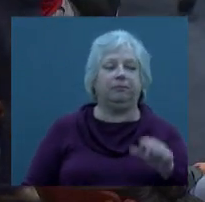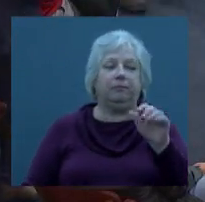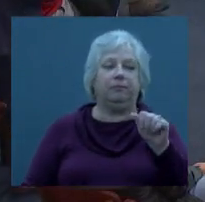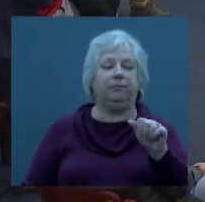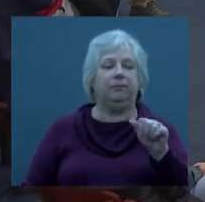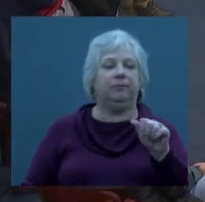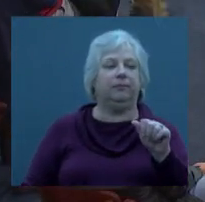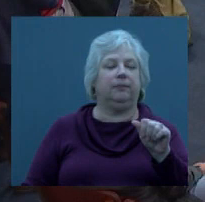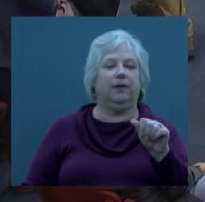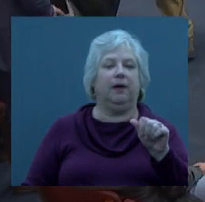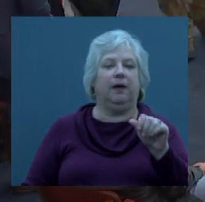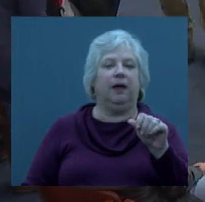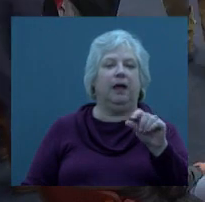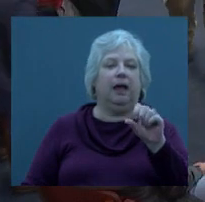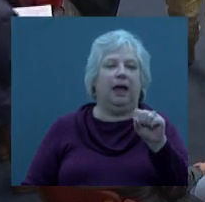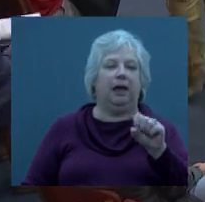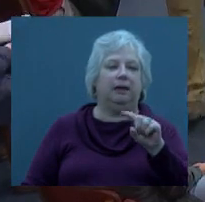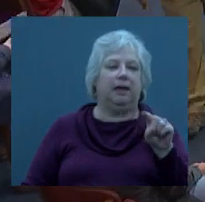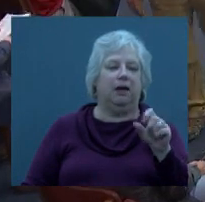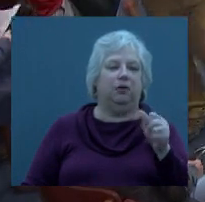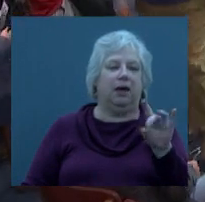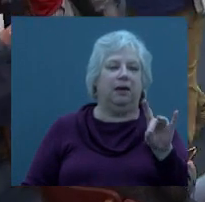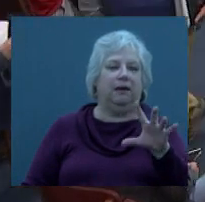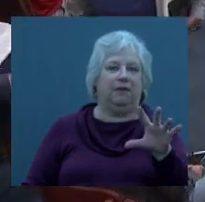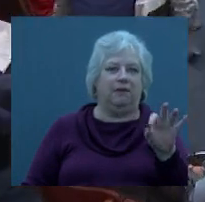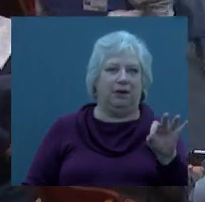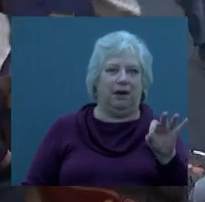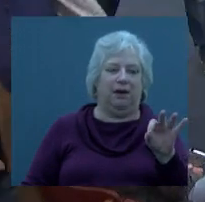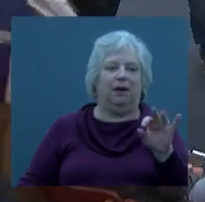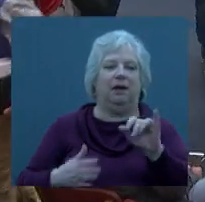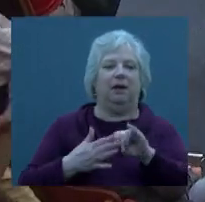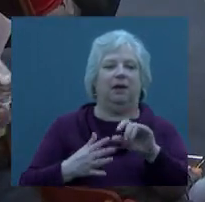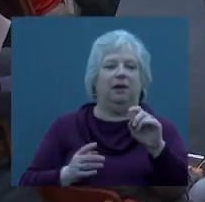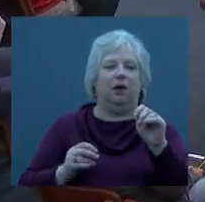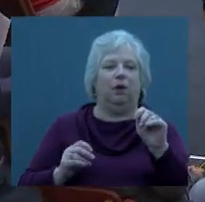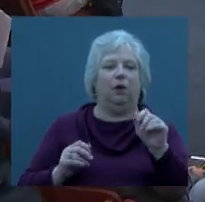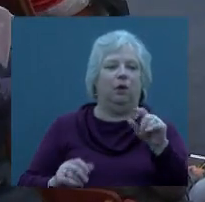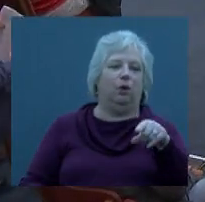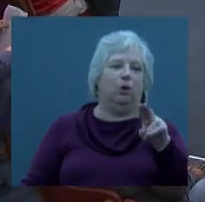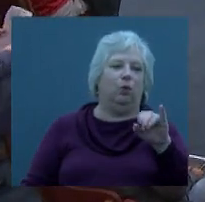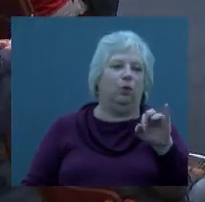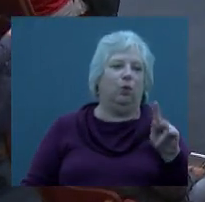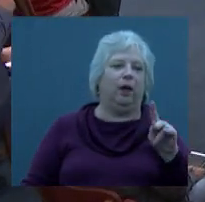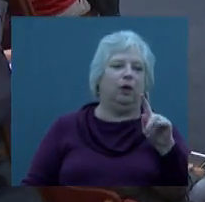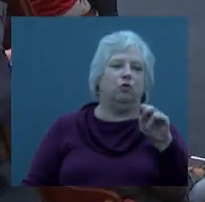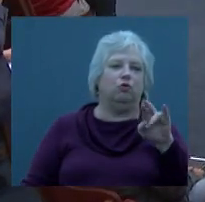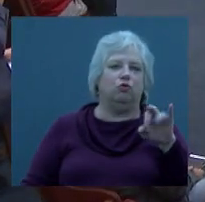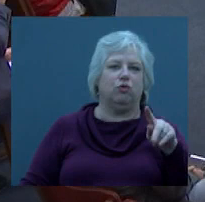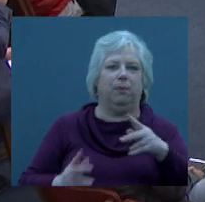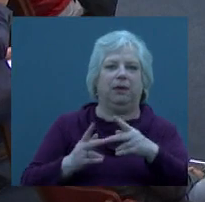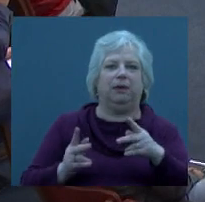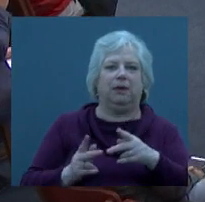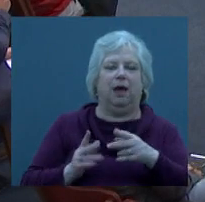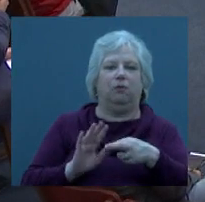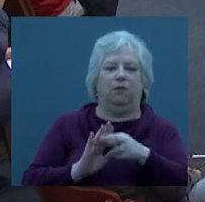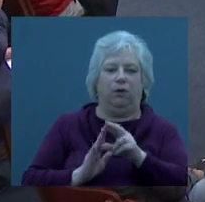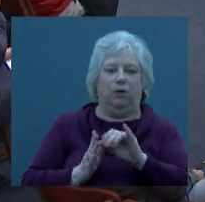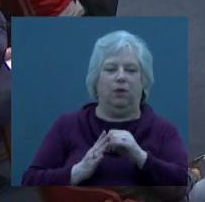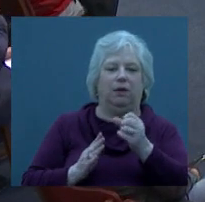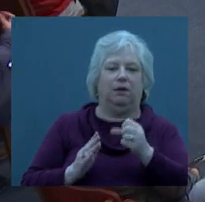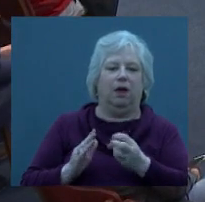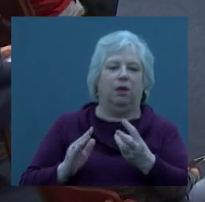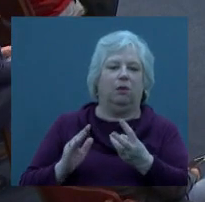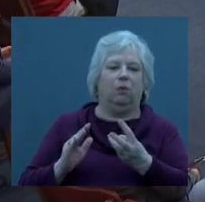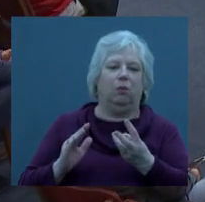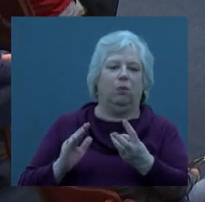Item A this evening is file S-1859. This is the Quick Trip Site Plan Review, which is located southwest of